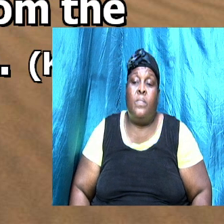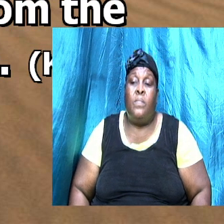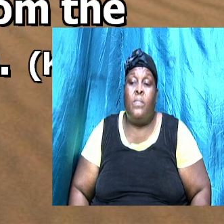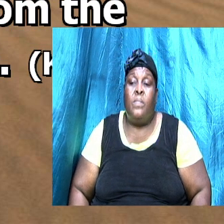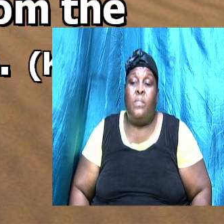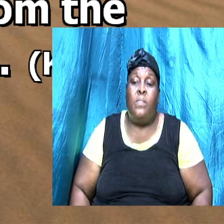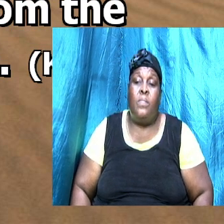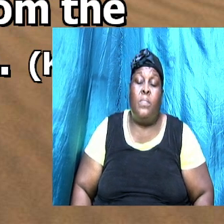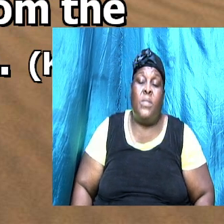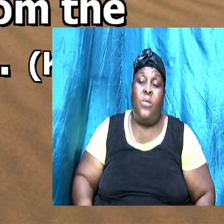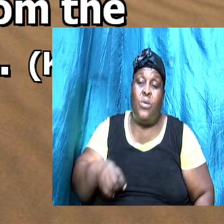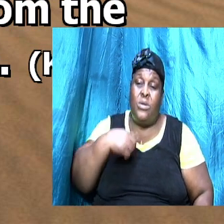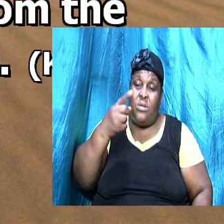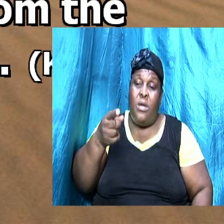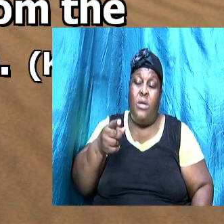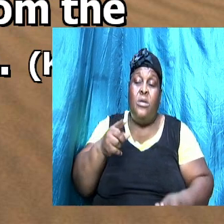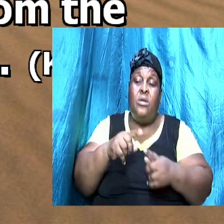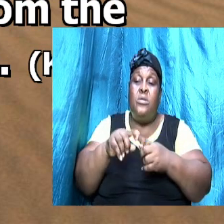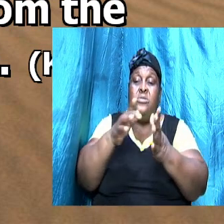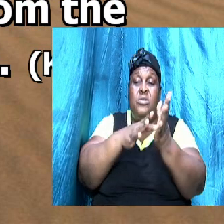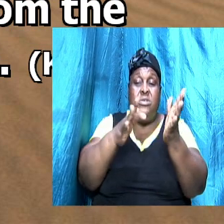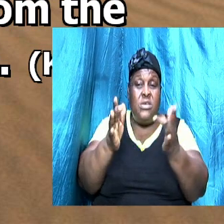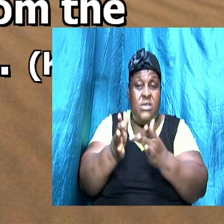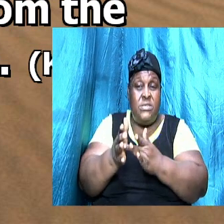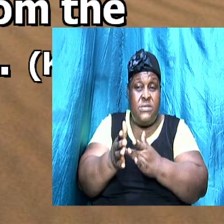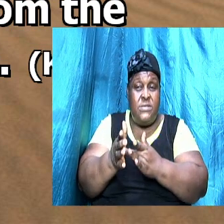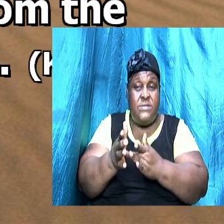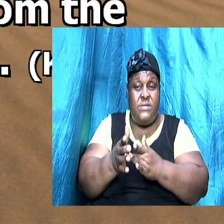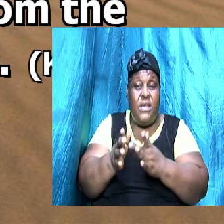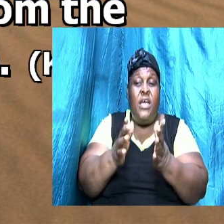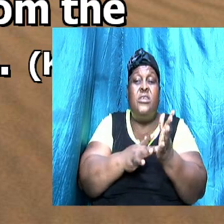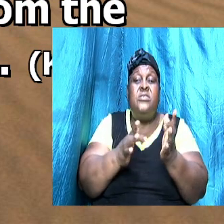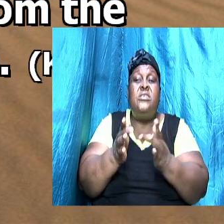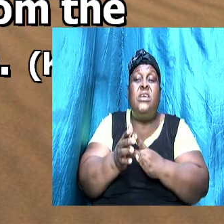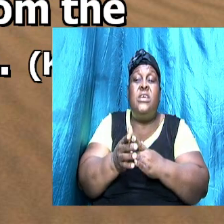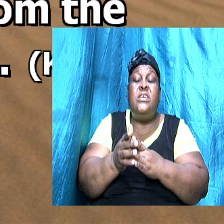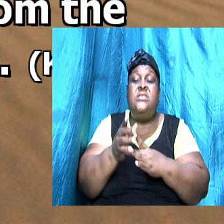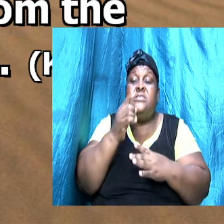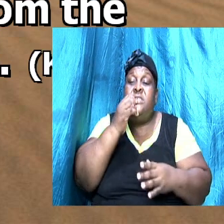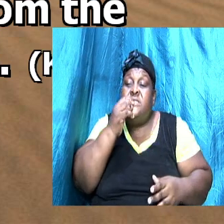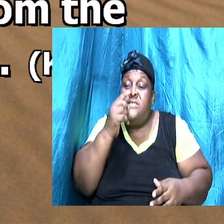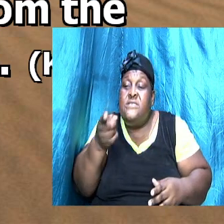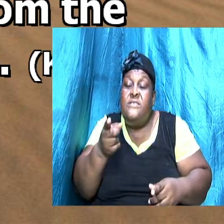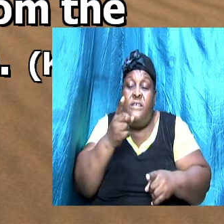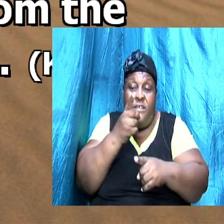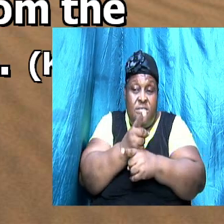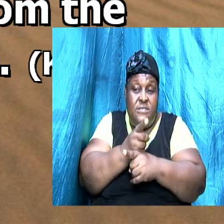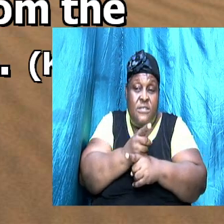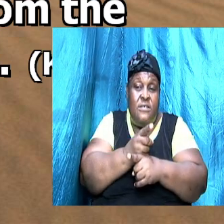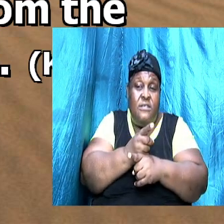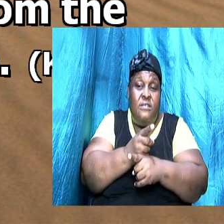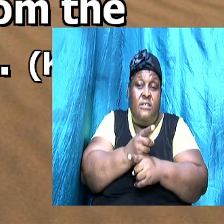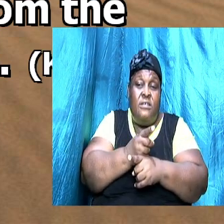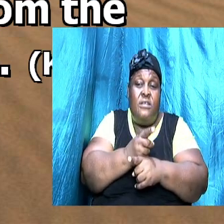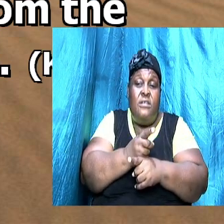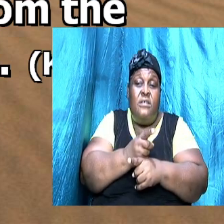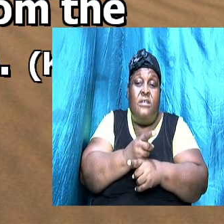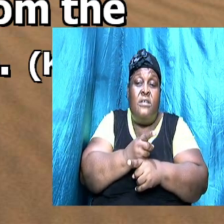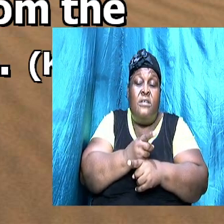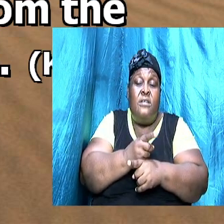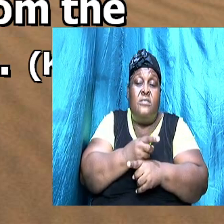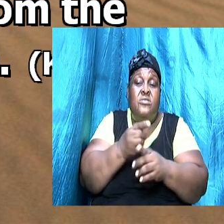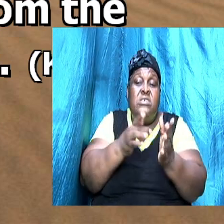And they were talking to Jesus, and Jesus now jumped at them, giving an answer. Verse 8, he said unto